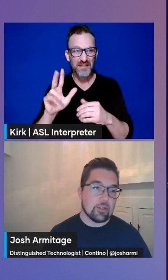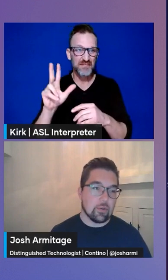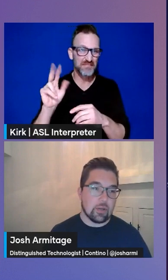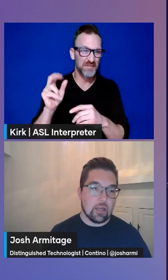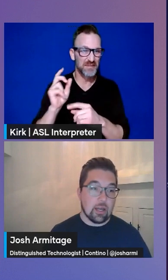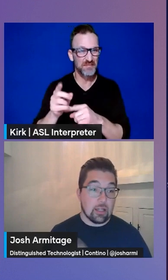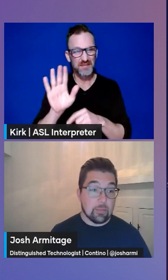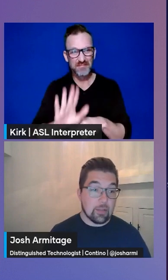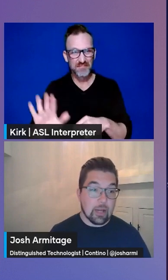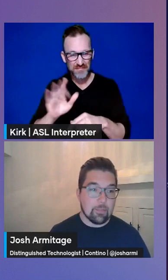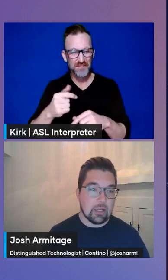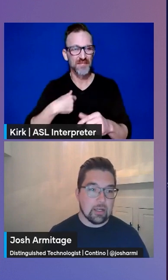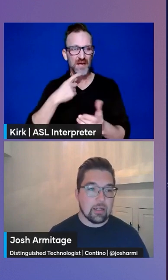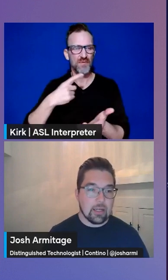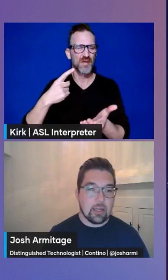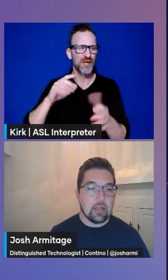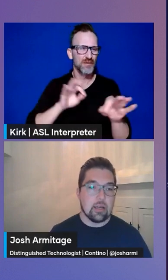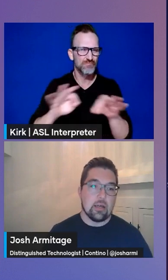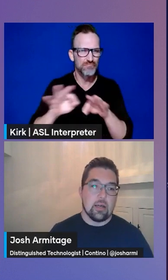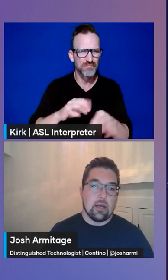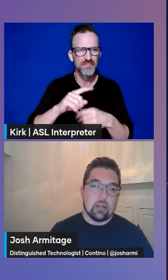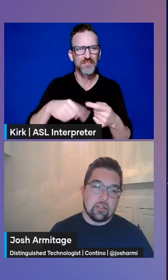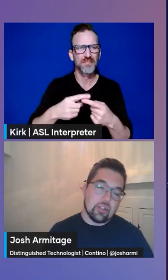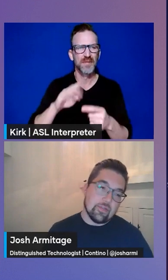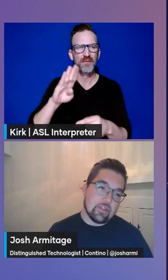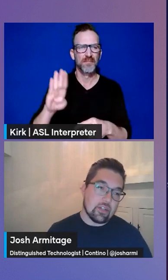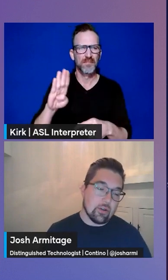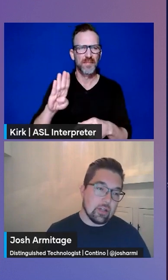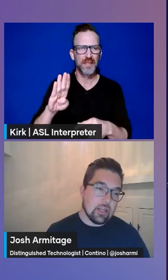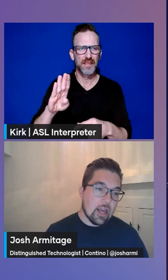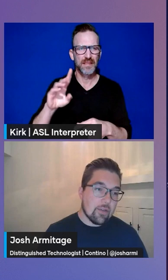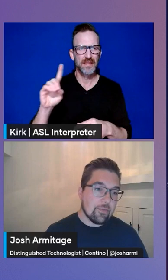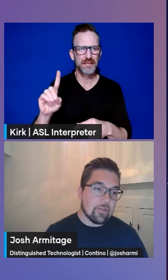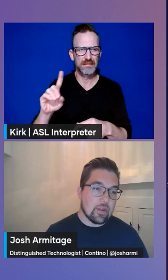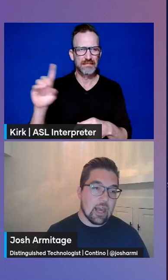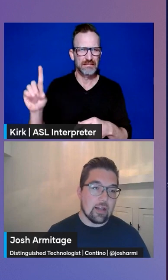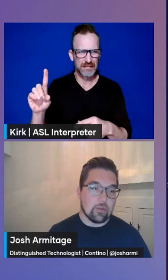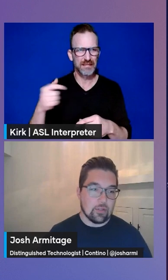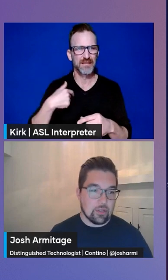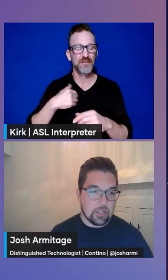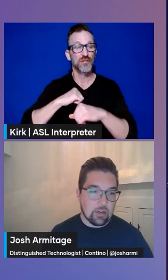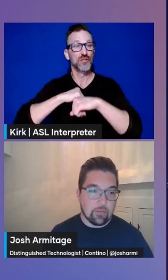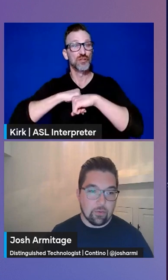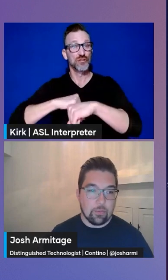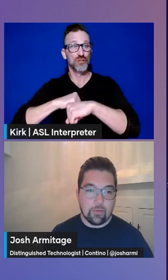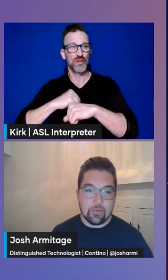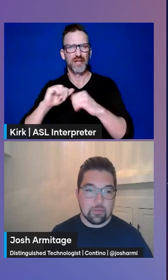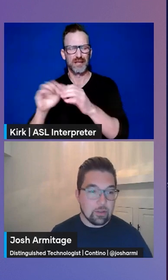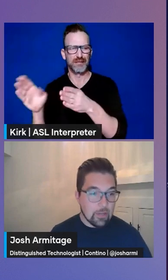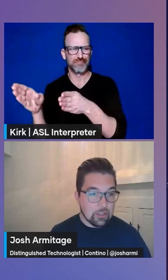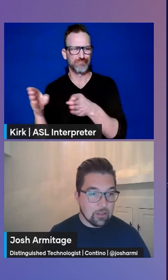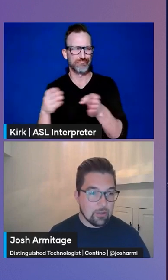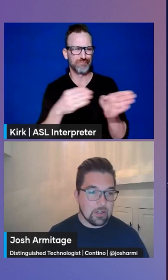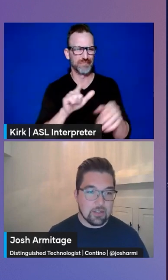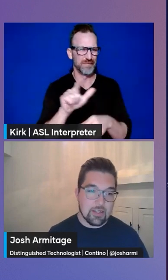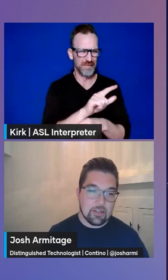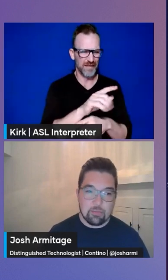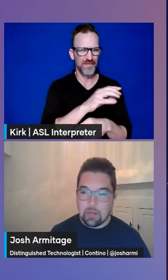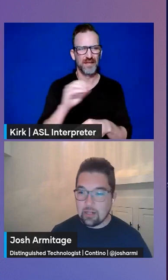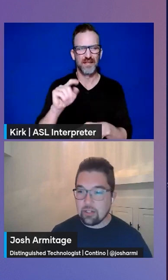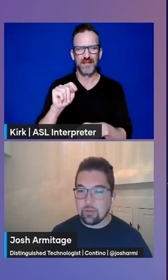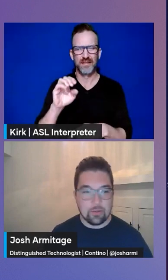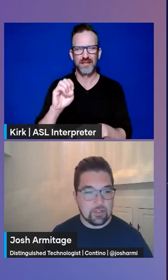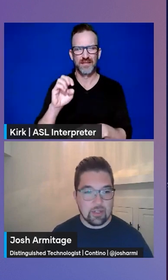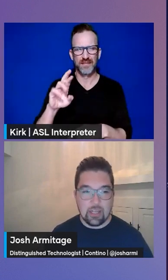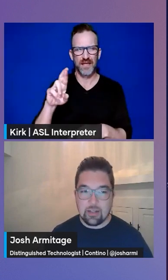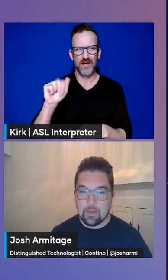going to be talking a little bit about BDD, Shift Security Left, and also Terraform for some good measure, because this is